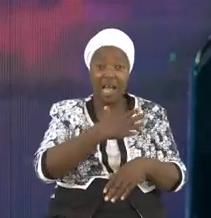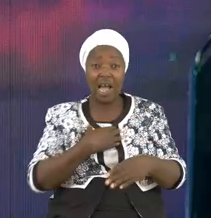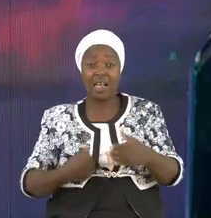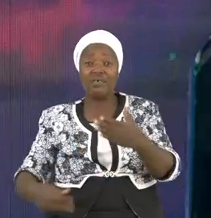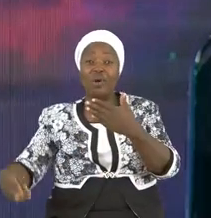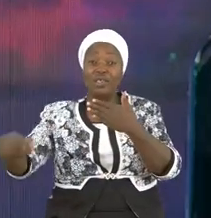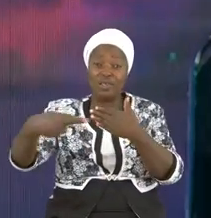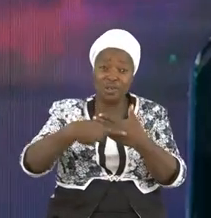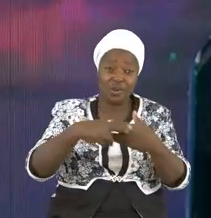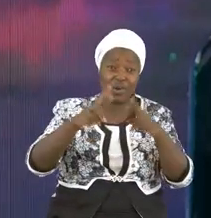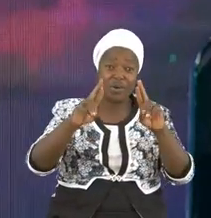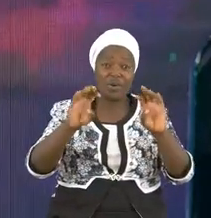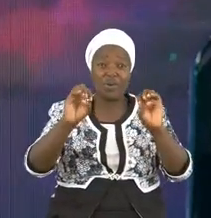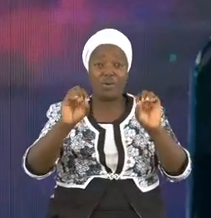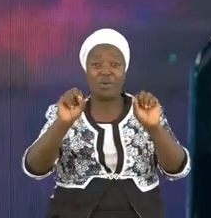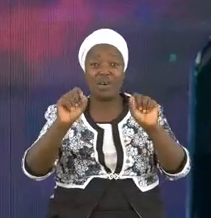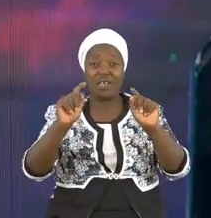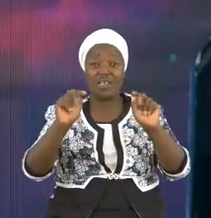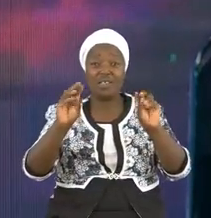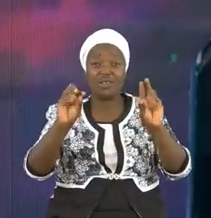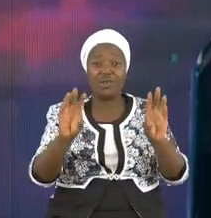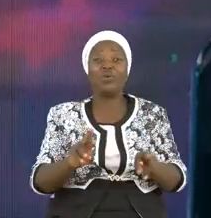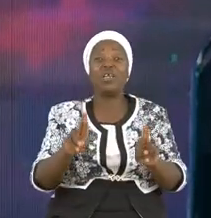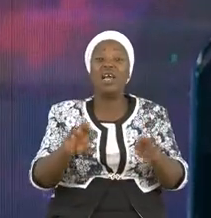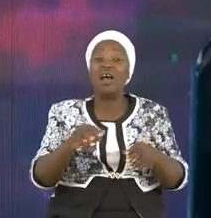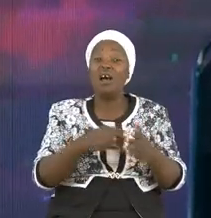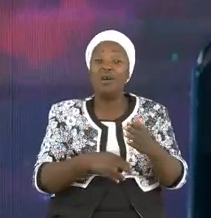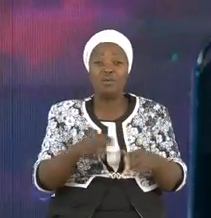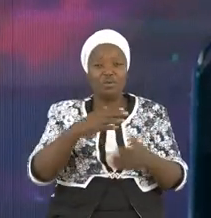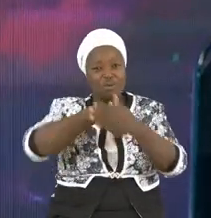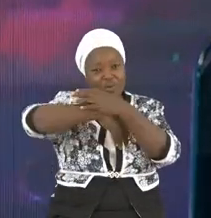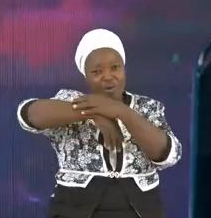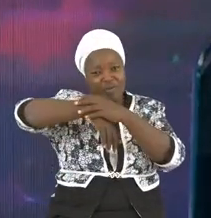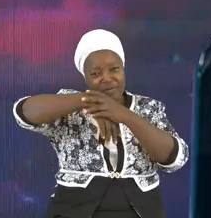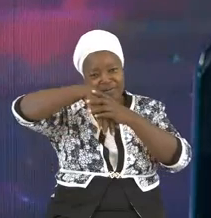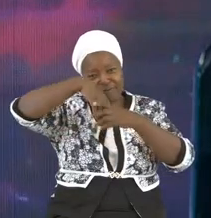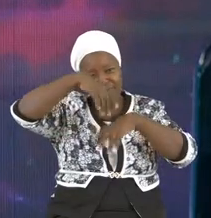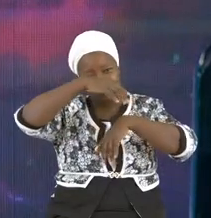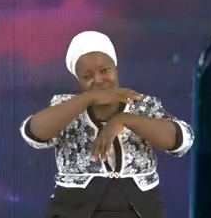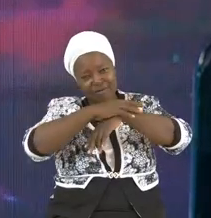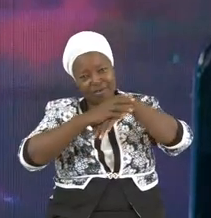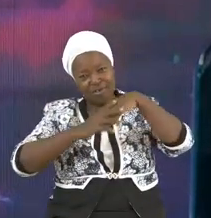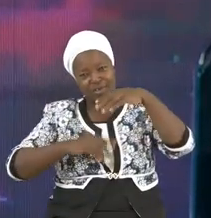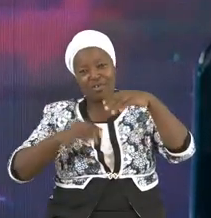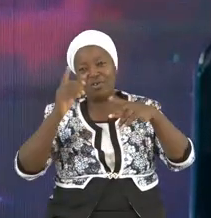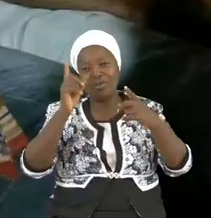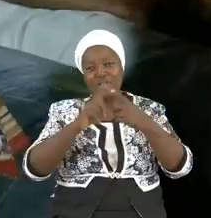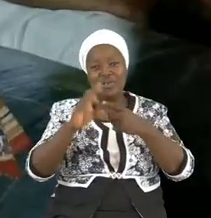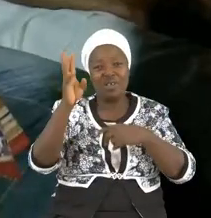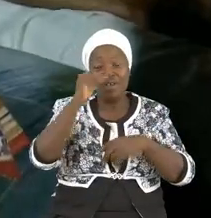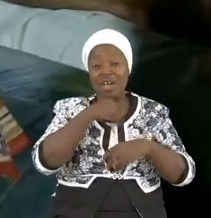restore comforts unto him and to all his mourners. The Lord will do